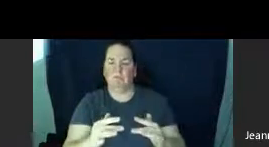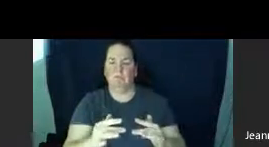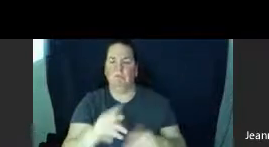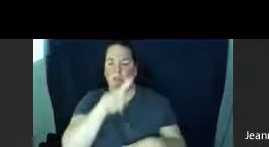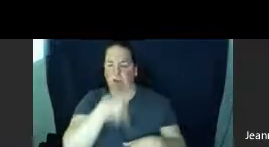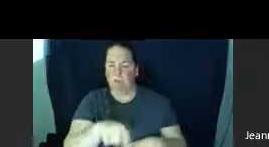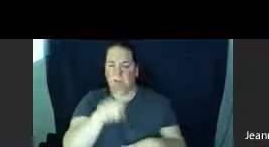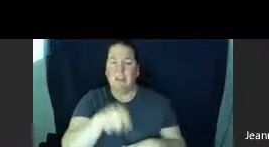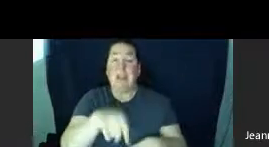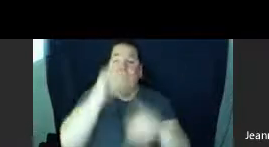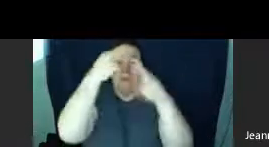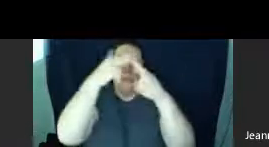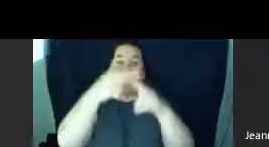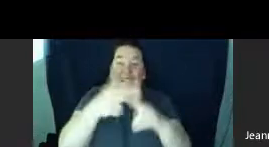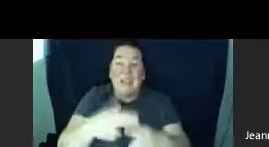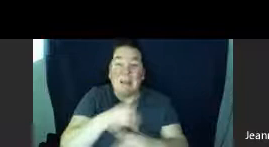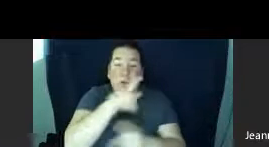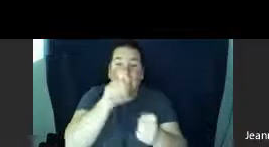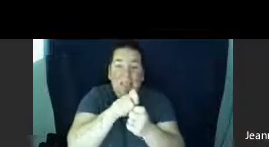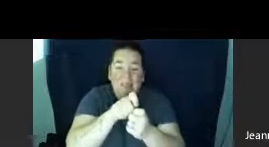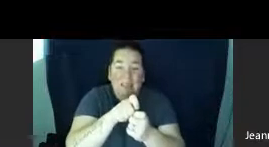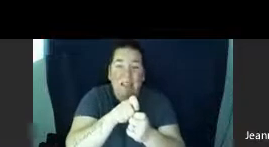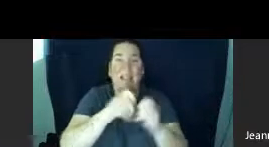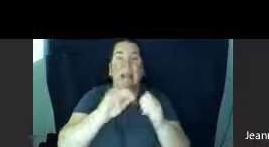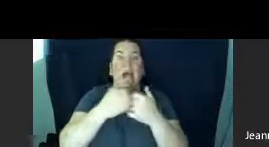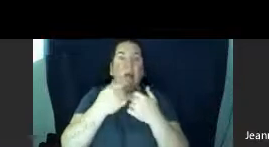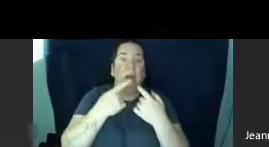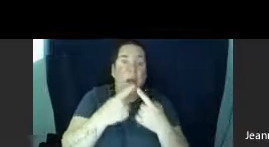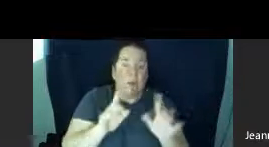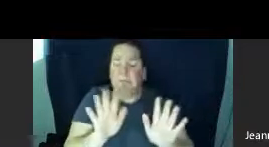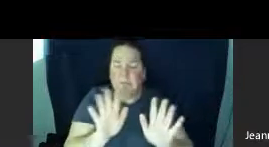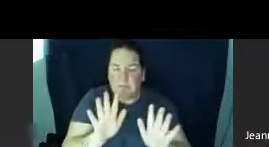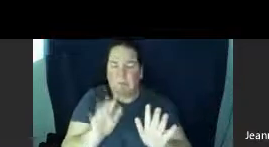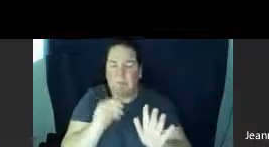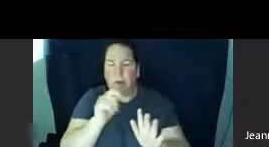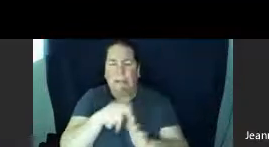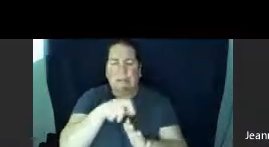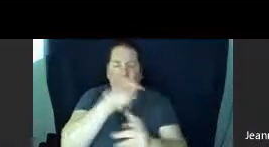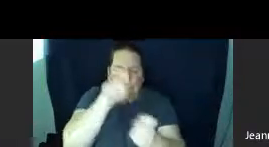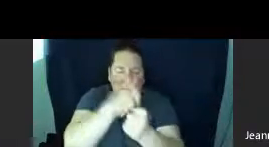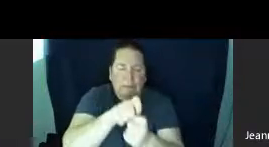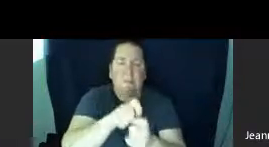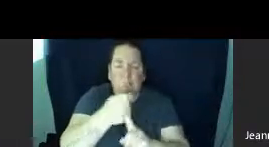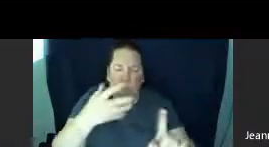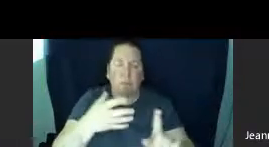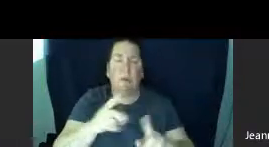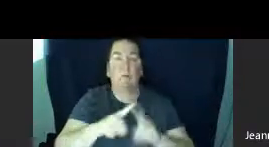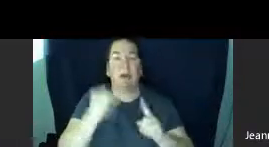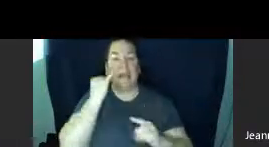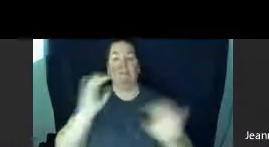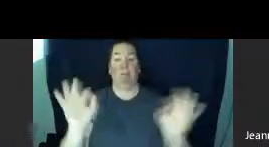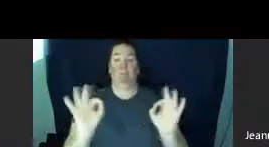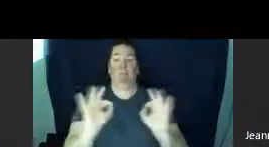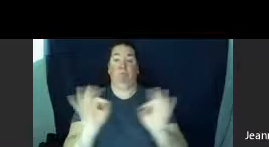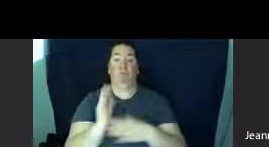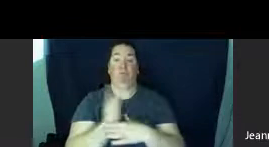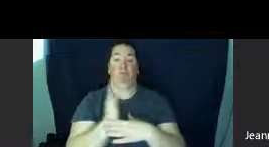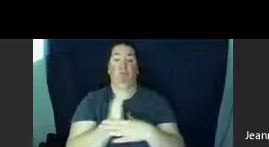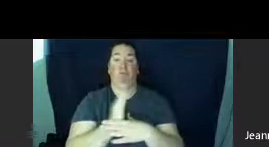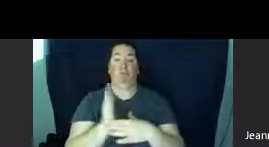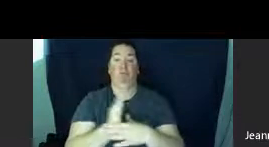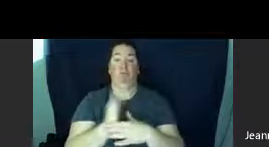to know the specifics about each drug. The main takeaway here is that when someone has mild to moderate symptoms, they reach out